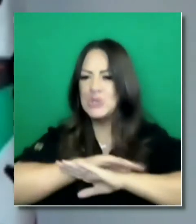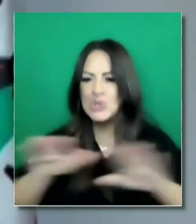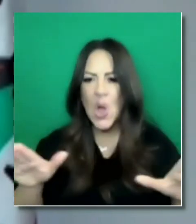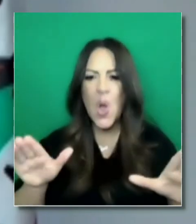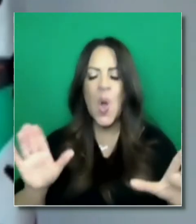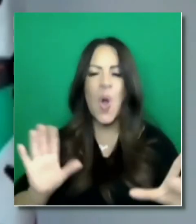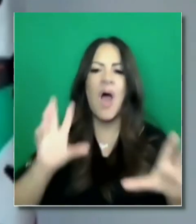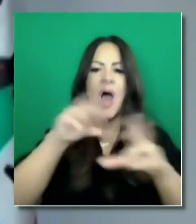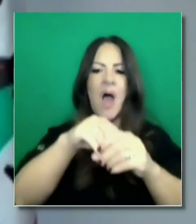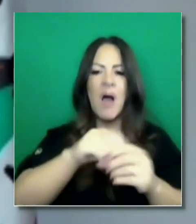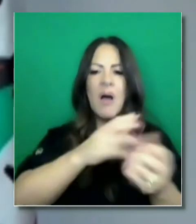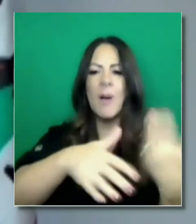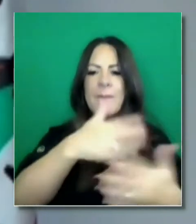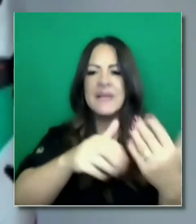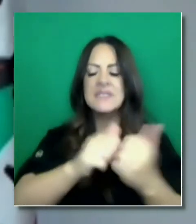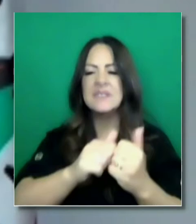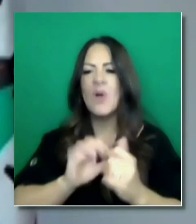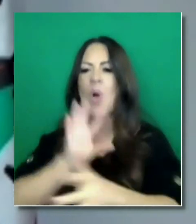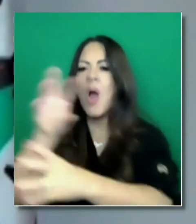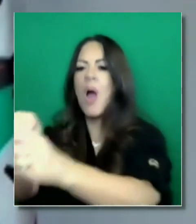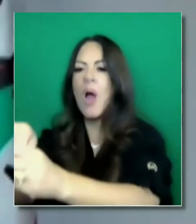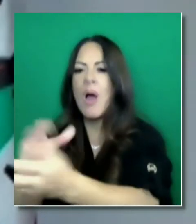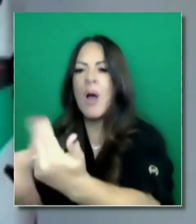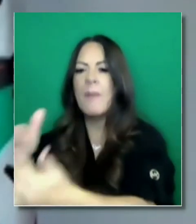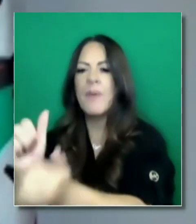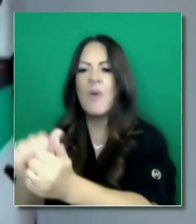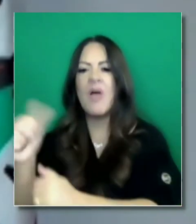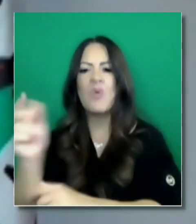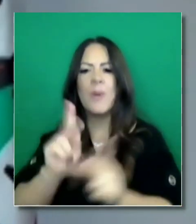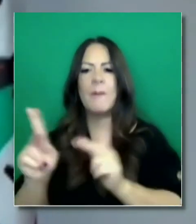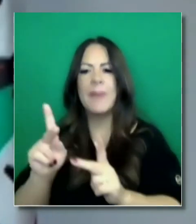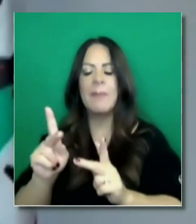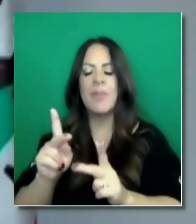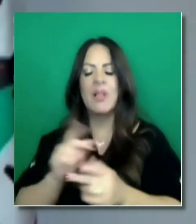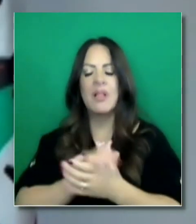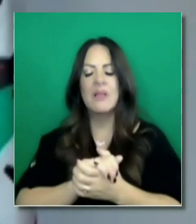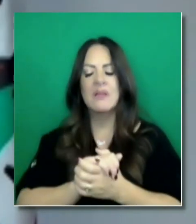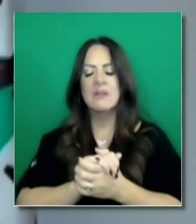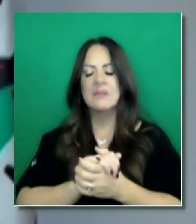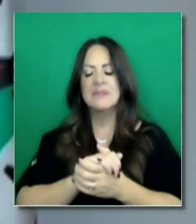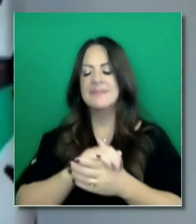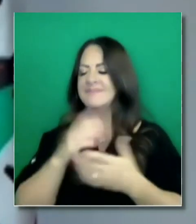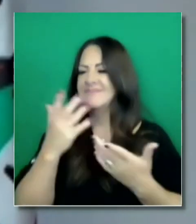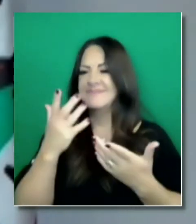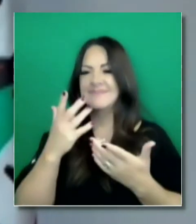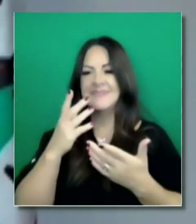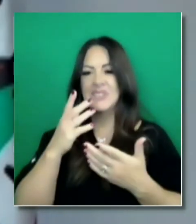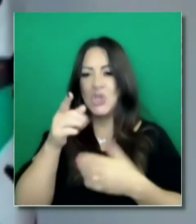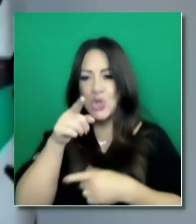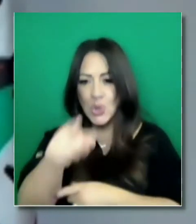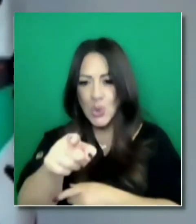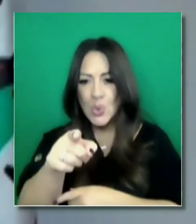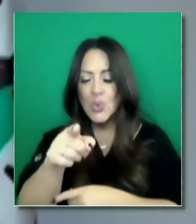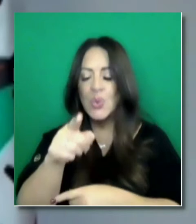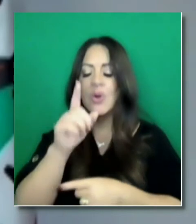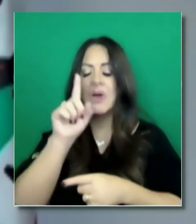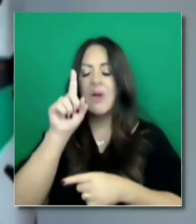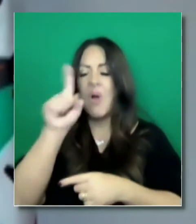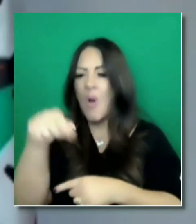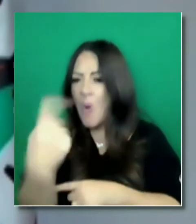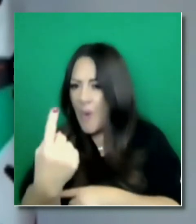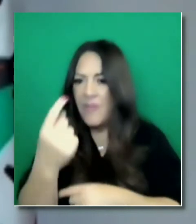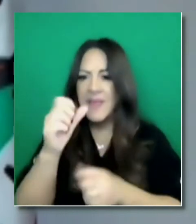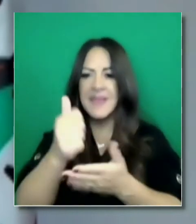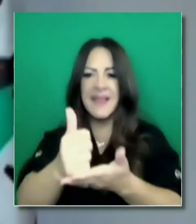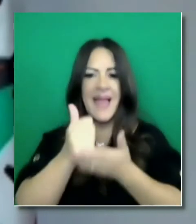with others or with your household alone, those are going to be the things that help us keep this slight decrease